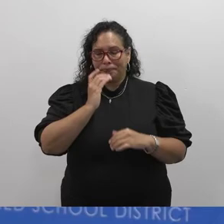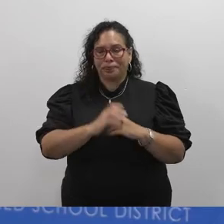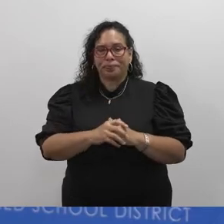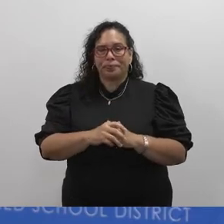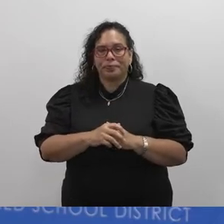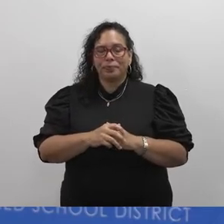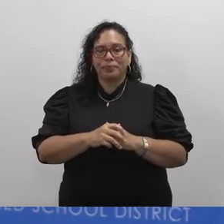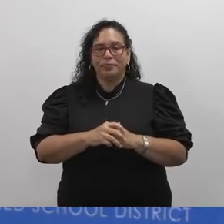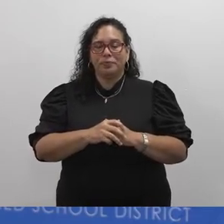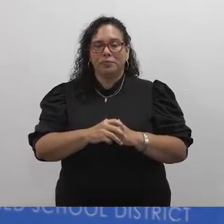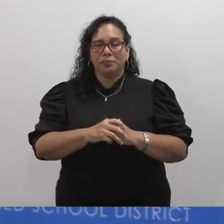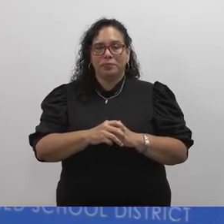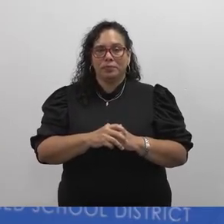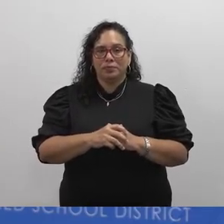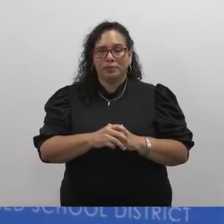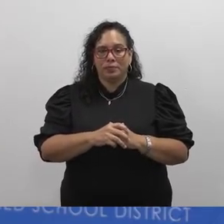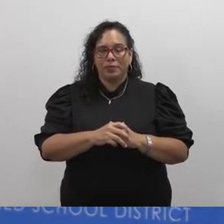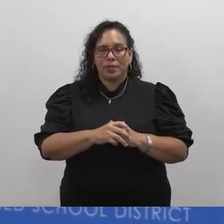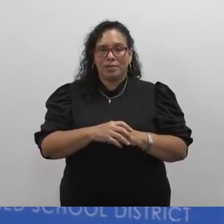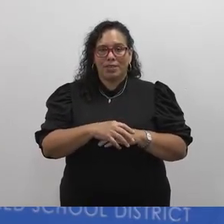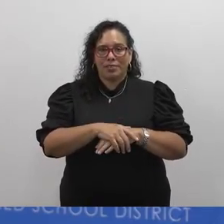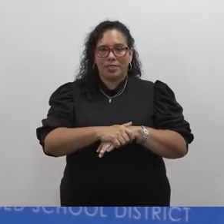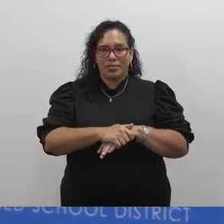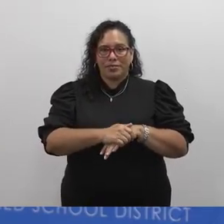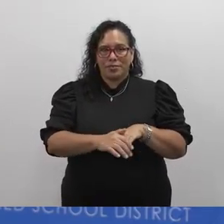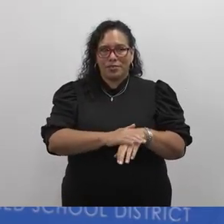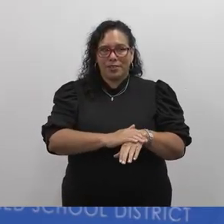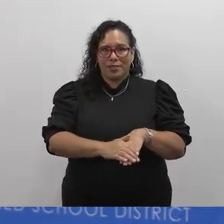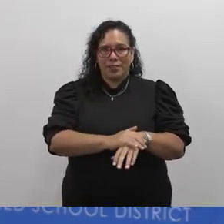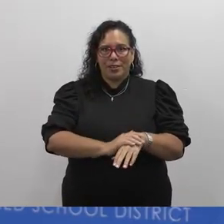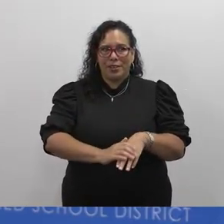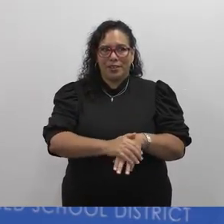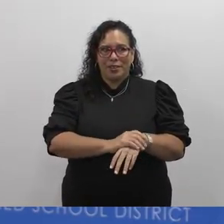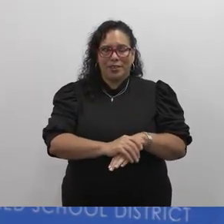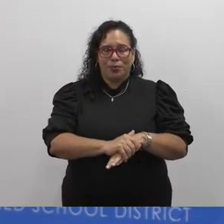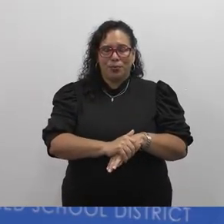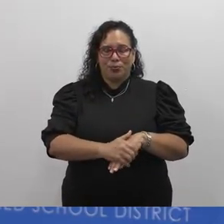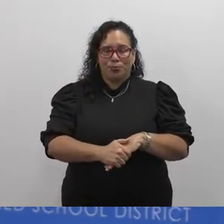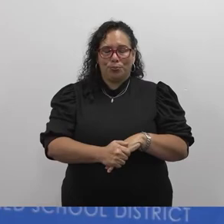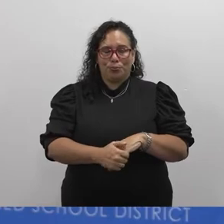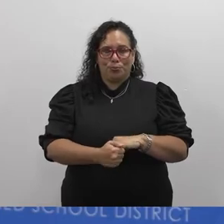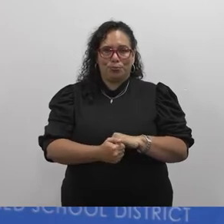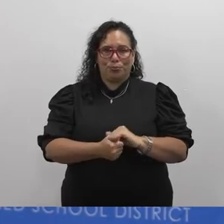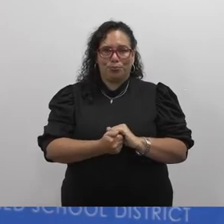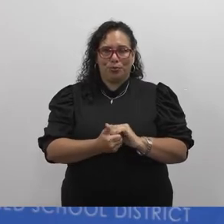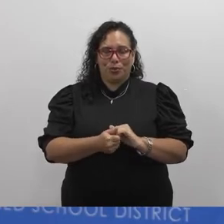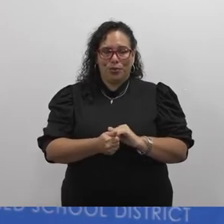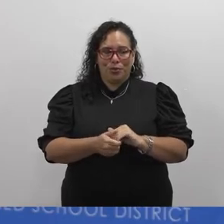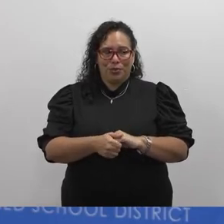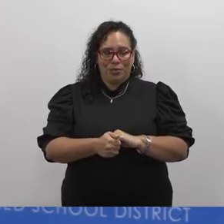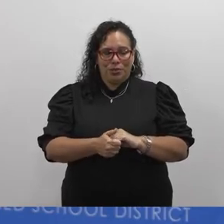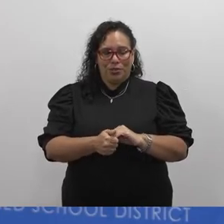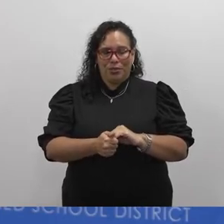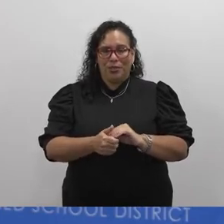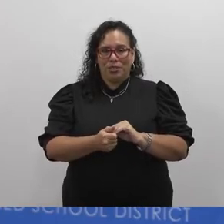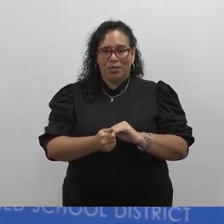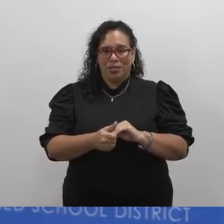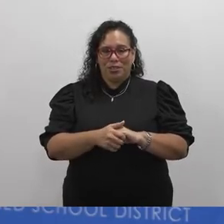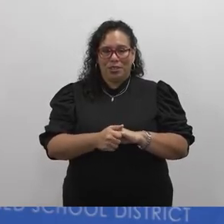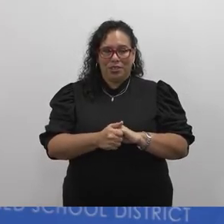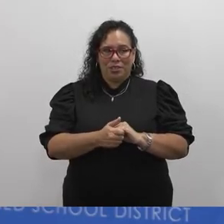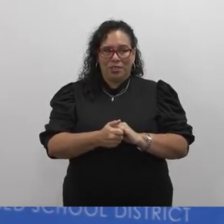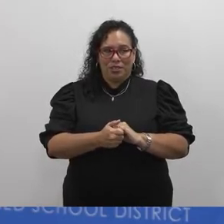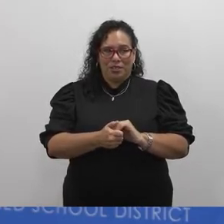of the development of the actual agenda, right? And then lastly, we have an example of